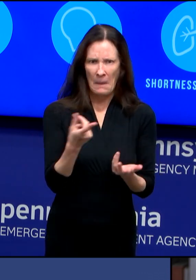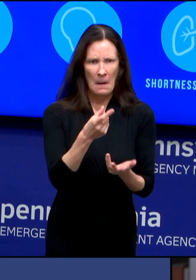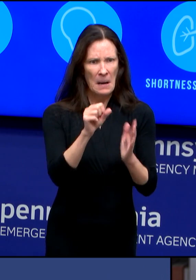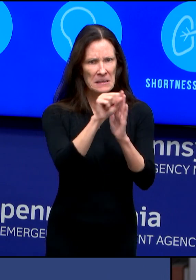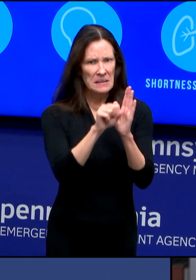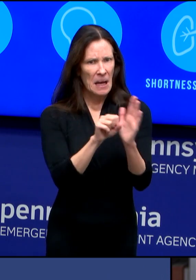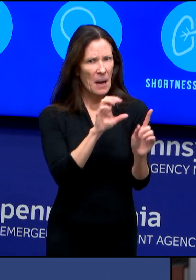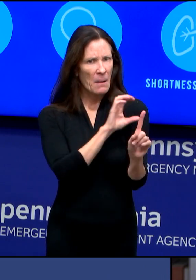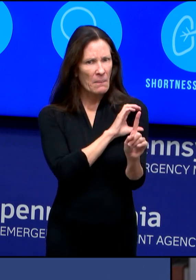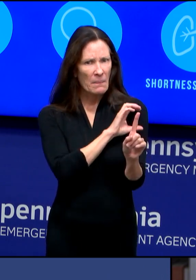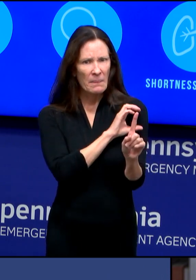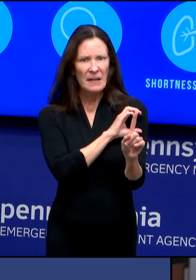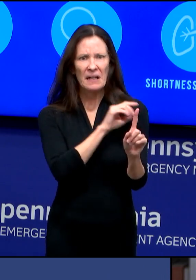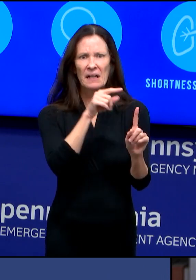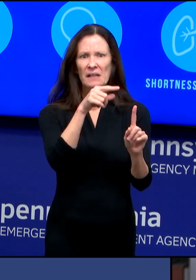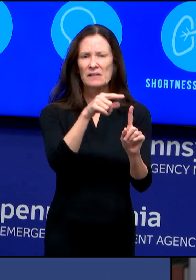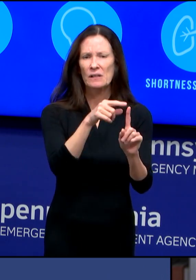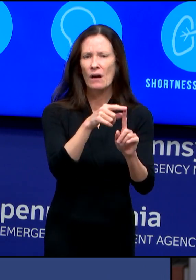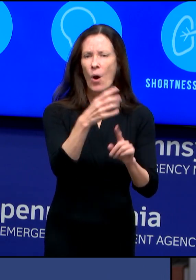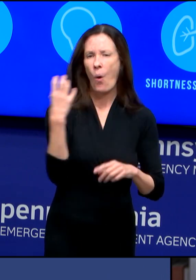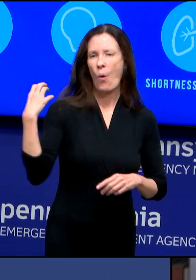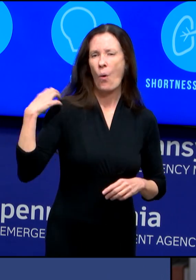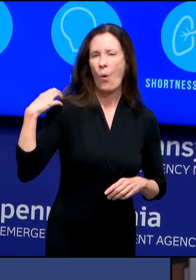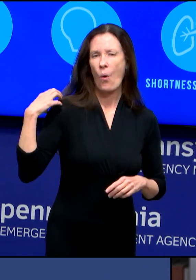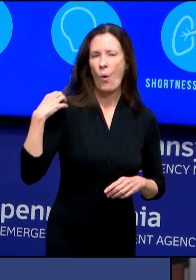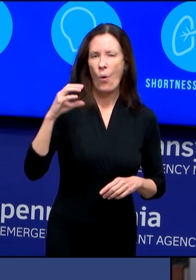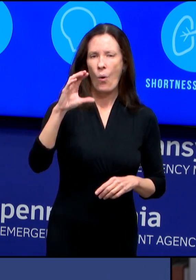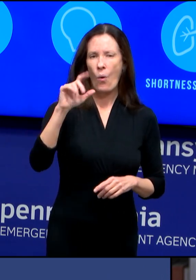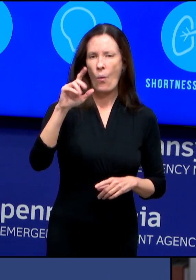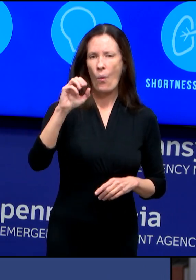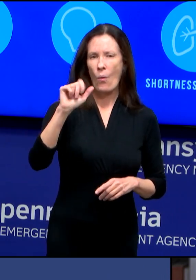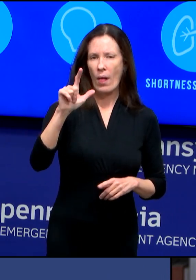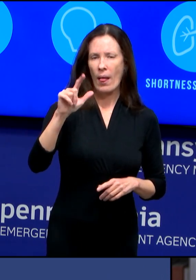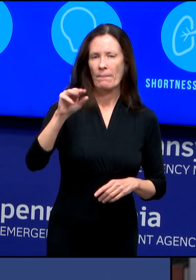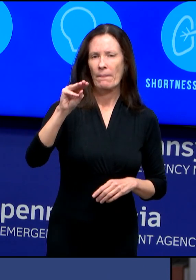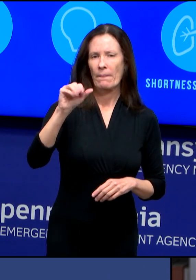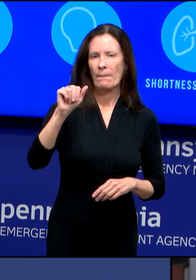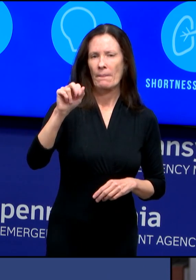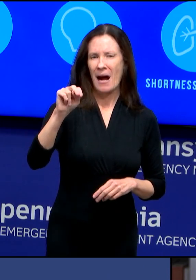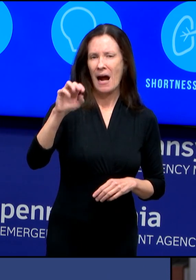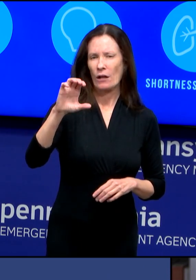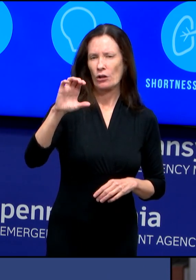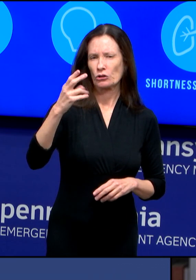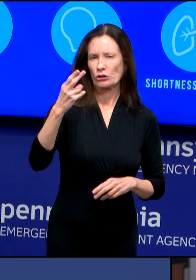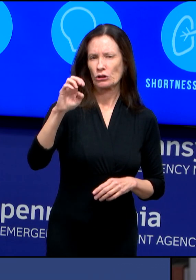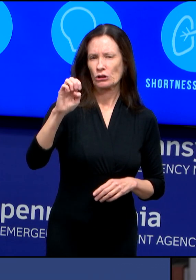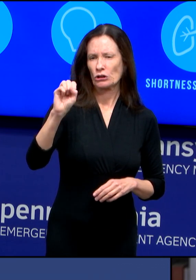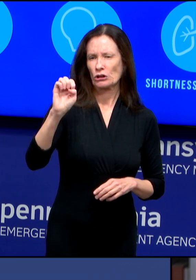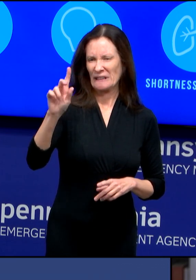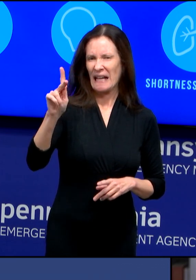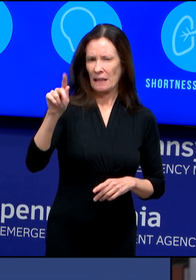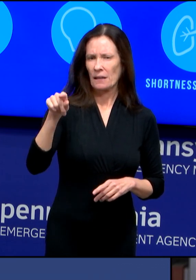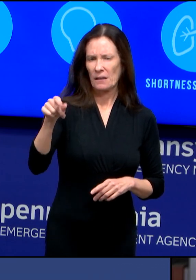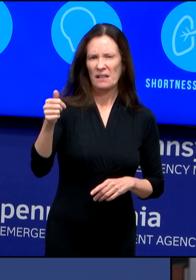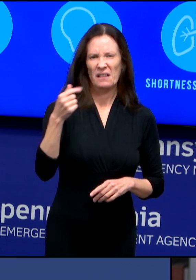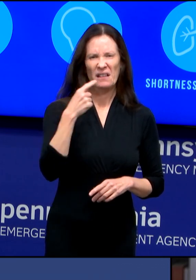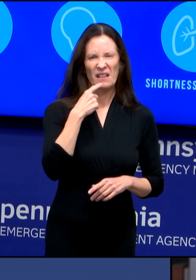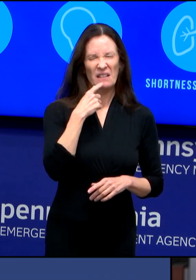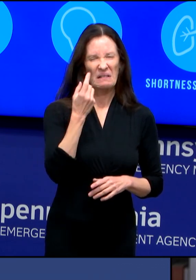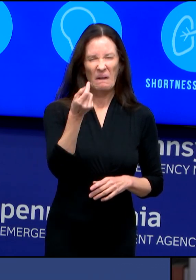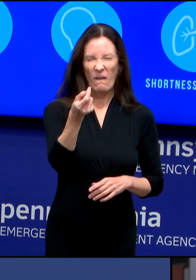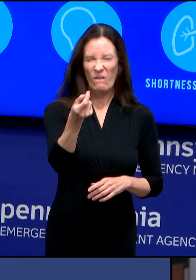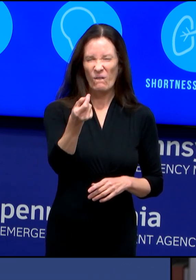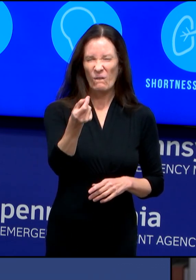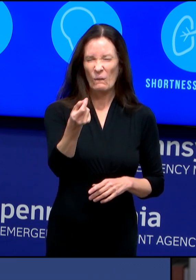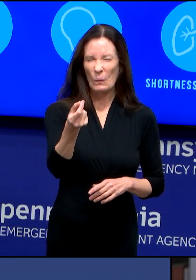today that only a handful of businesses had not complied with the request. I don't know that they refused to